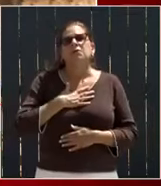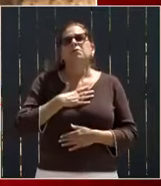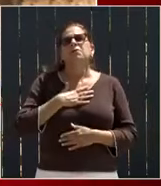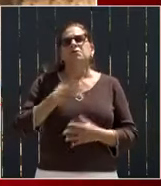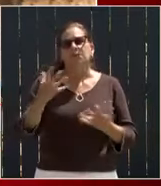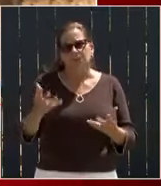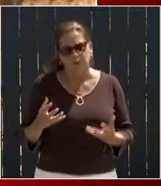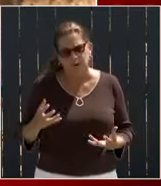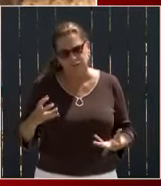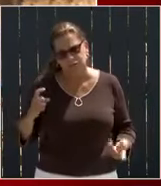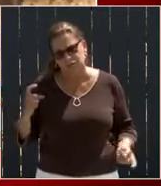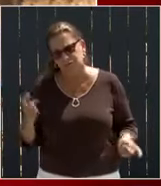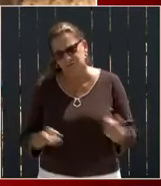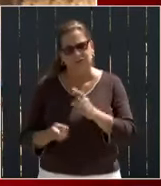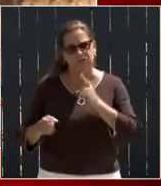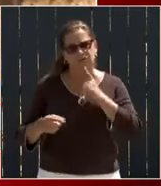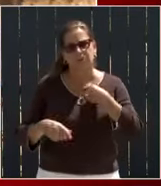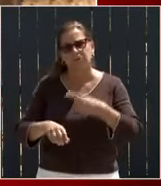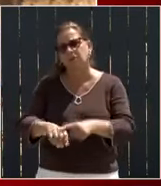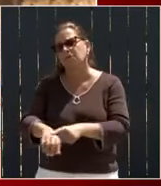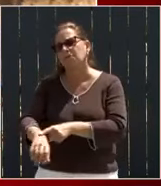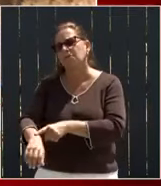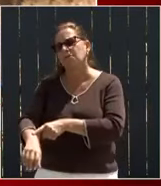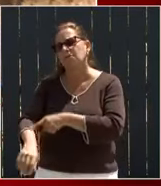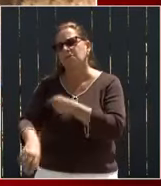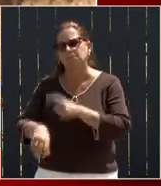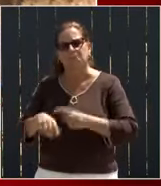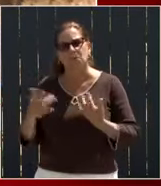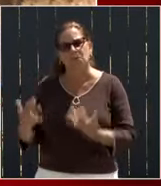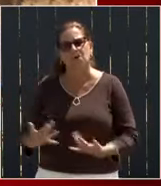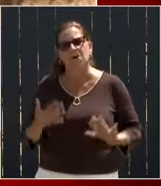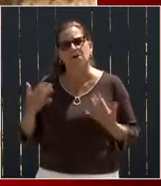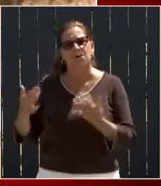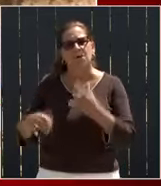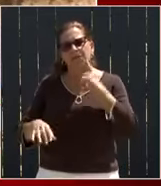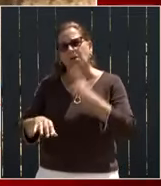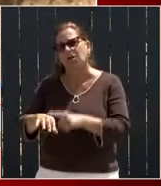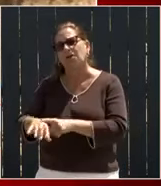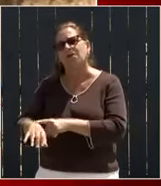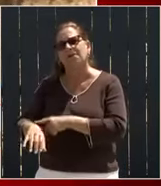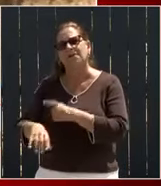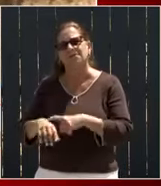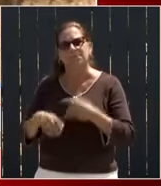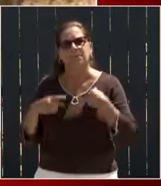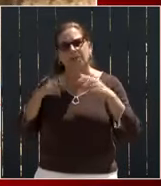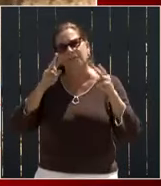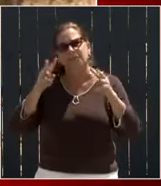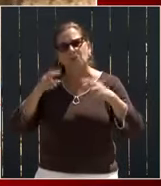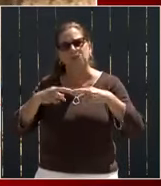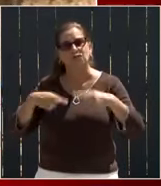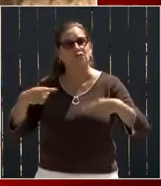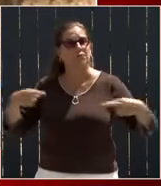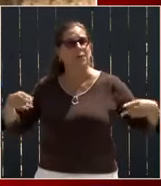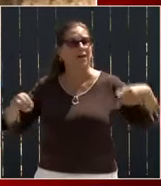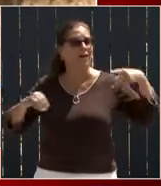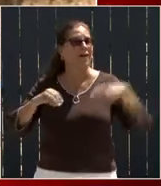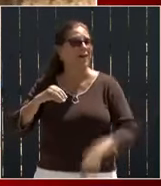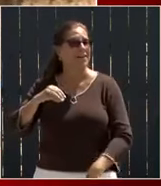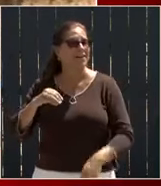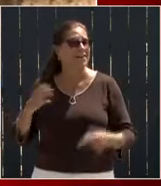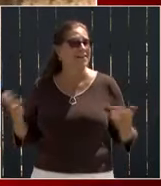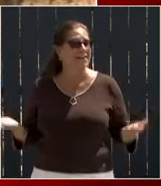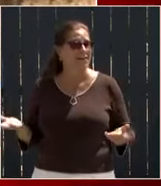change is going to come, and it finally did. Today, as we celebrate the ribbon cutting of the crest and the groundbreaking of Phase 2,